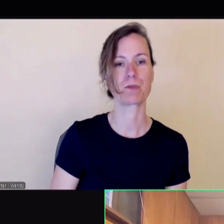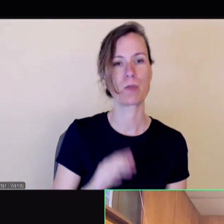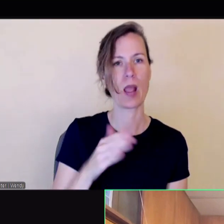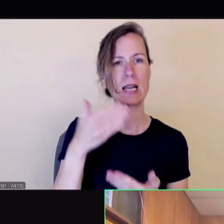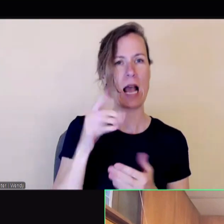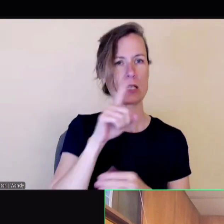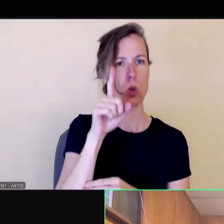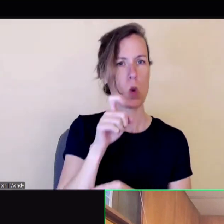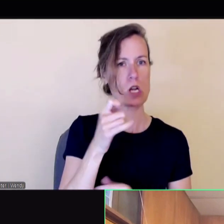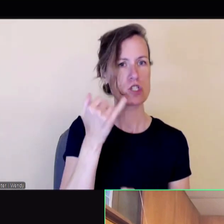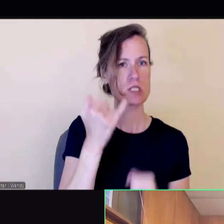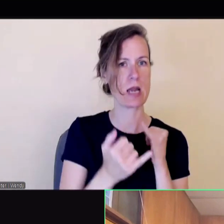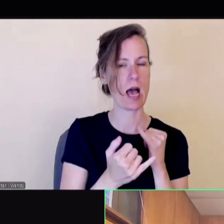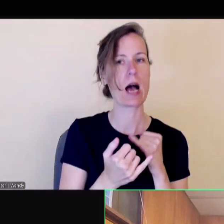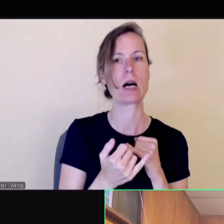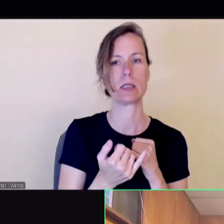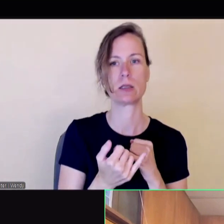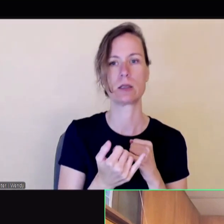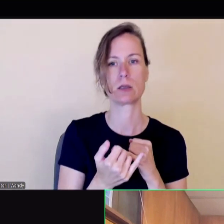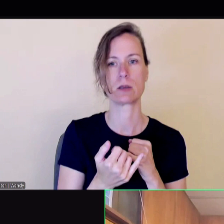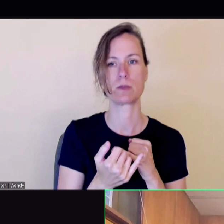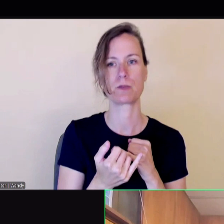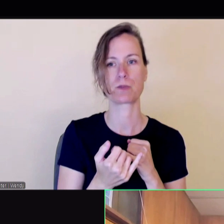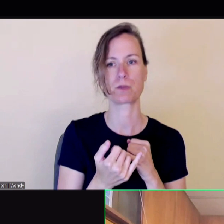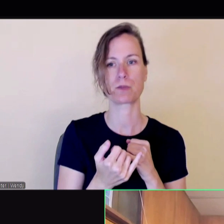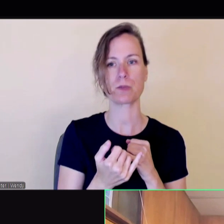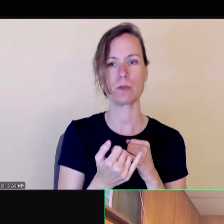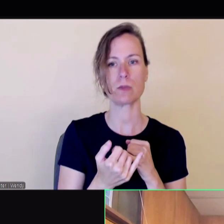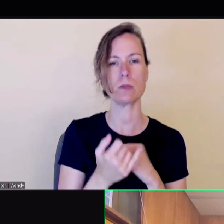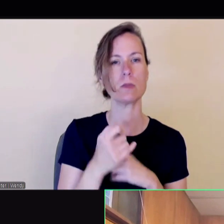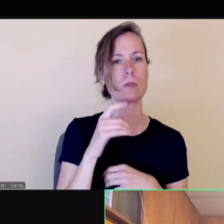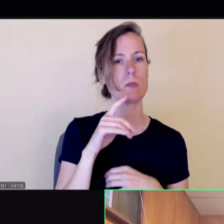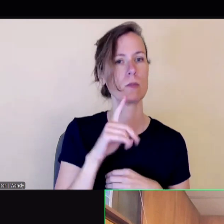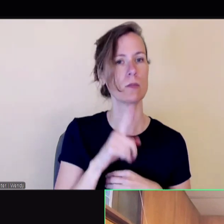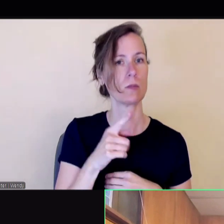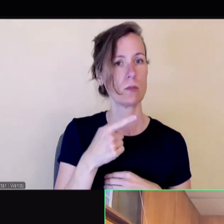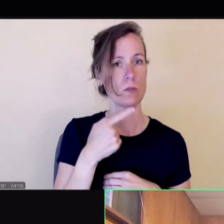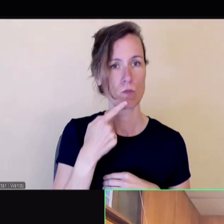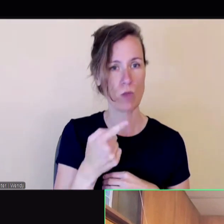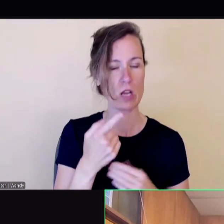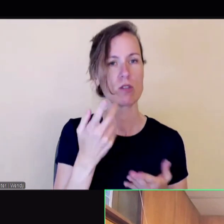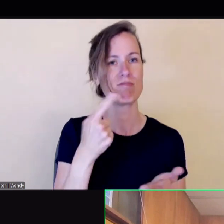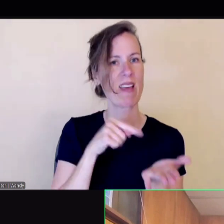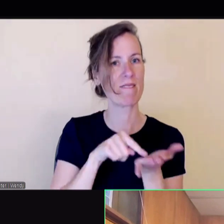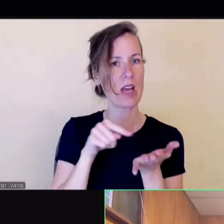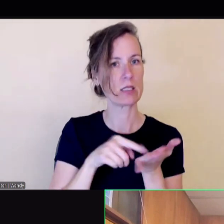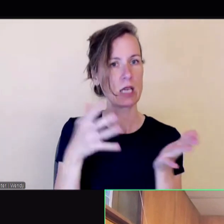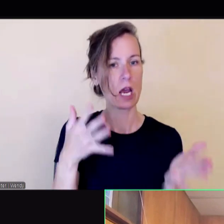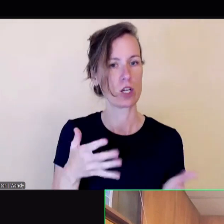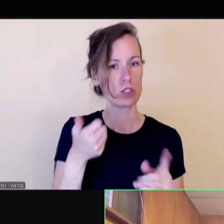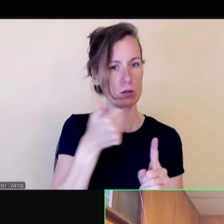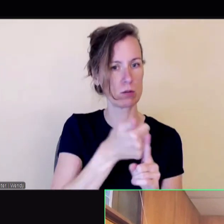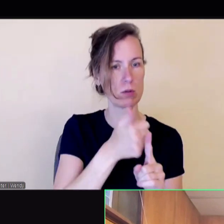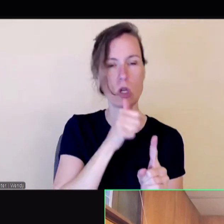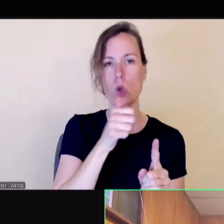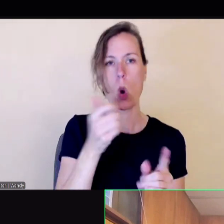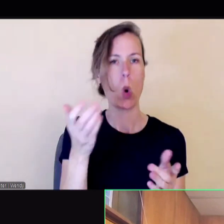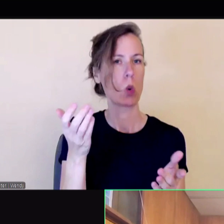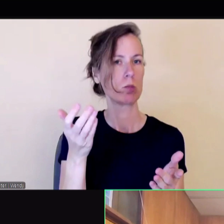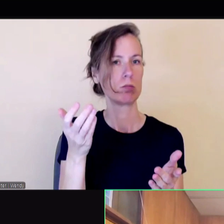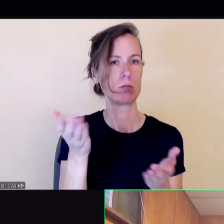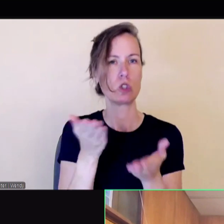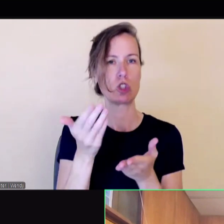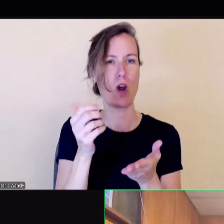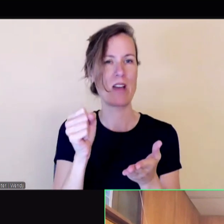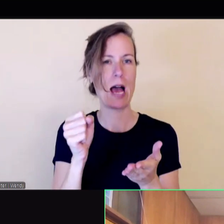with, you mentioned that you have investigators that don't actually serve as advocates for